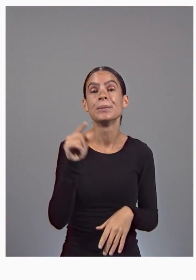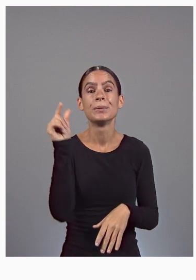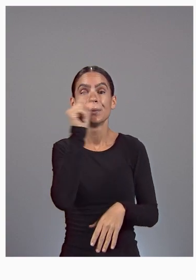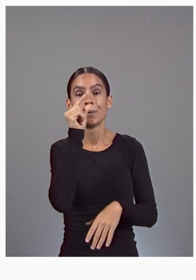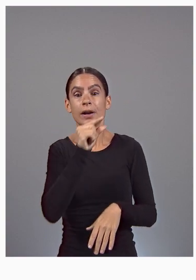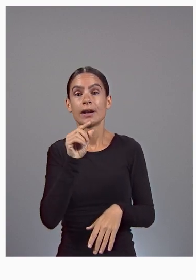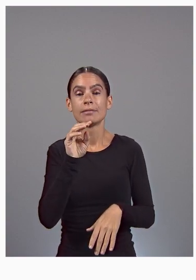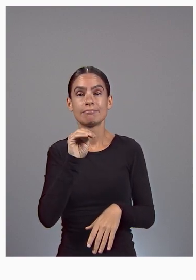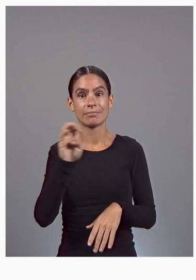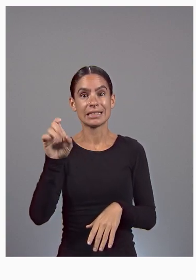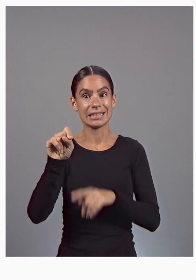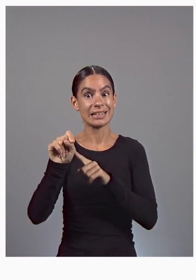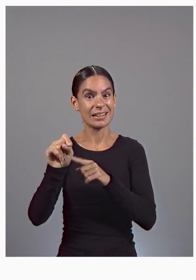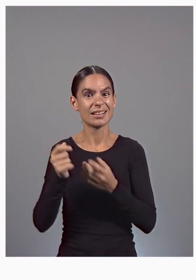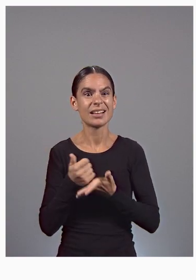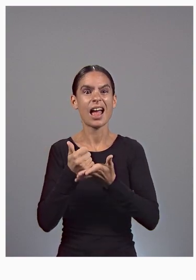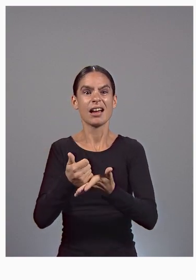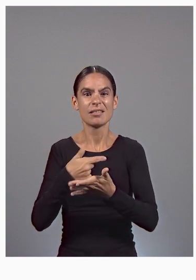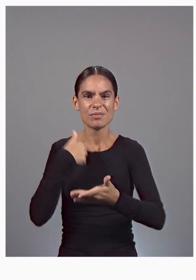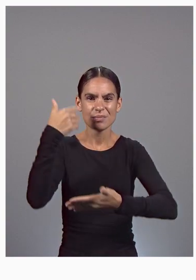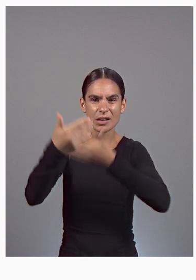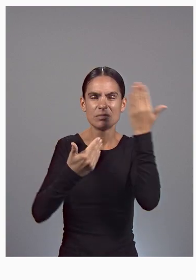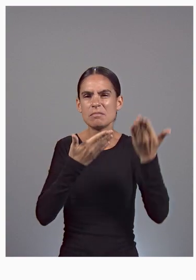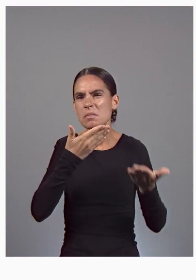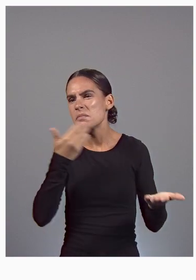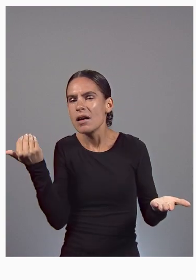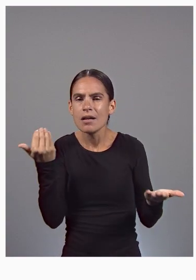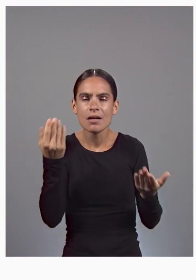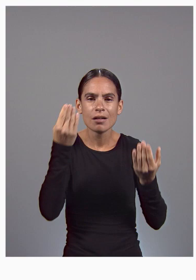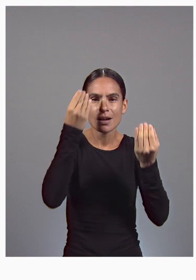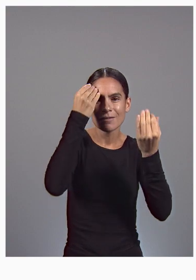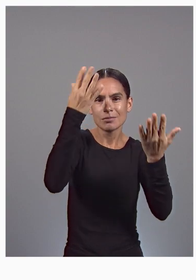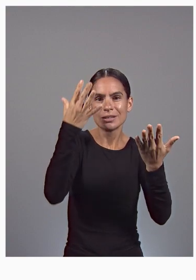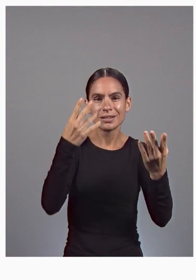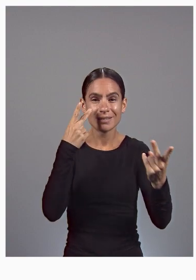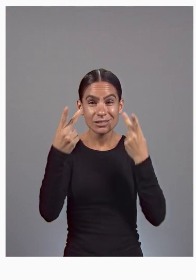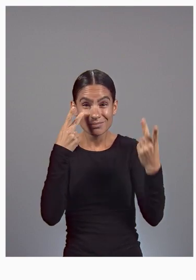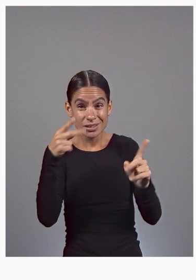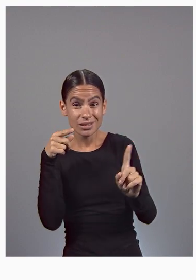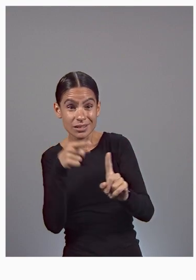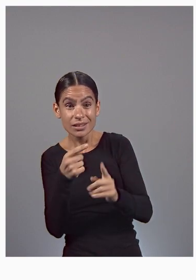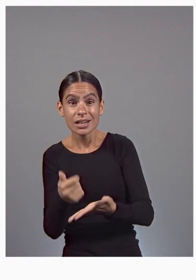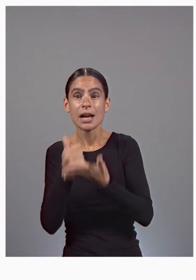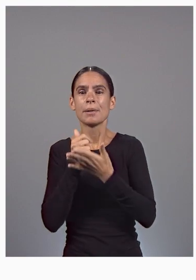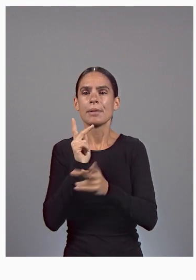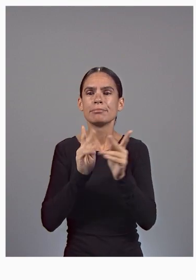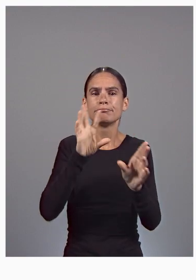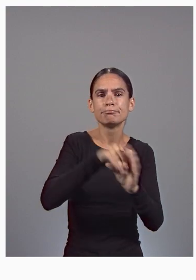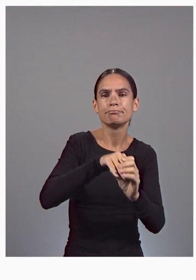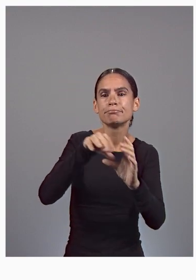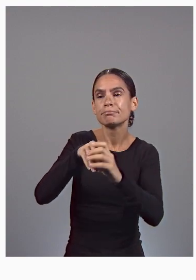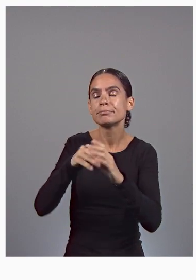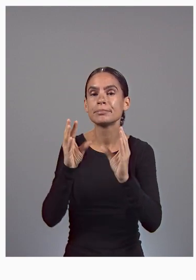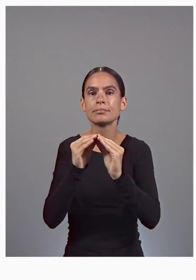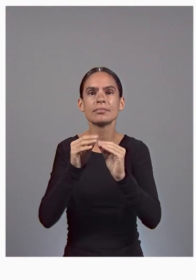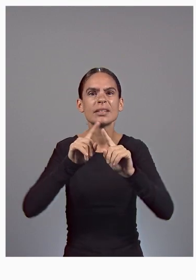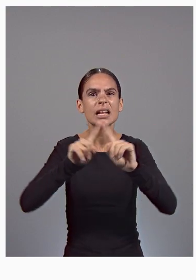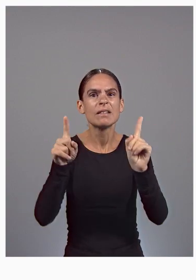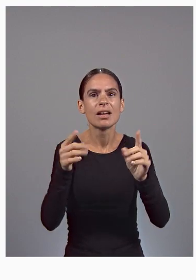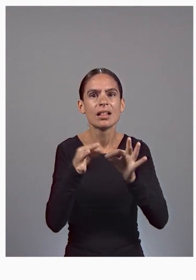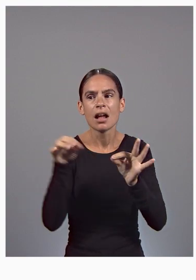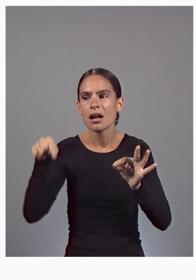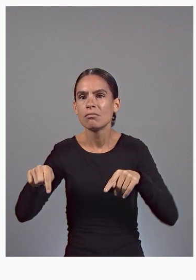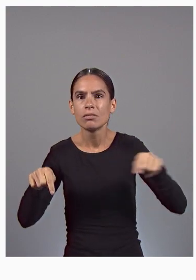visually. It also helps people participating in meetings where a different language is used. When you build simple,